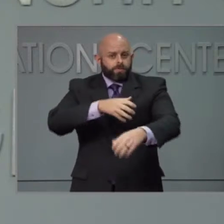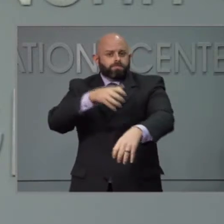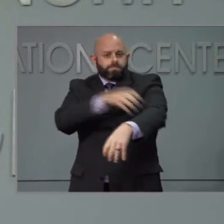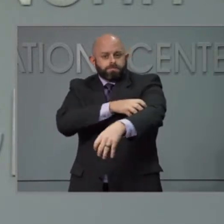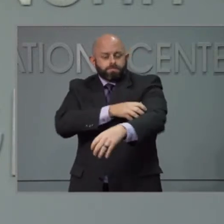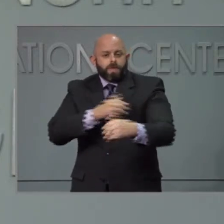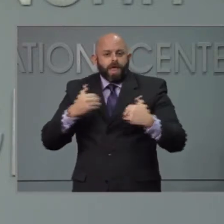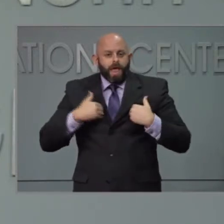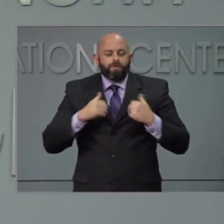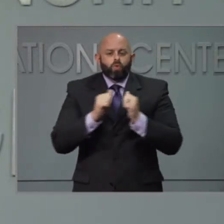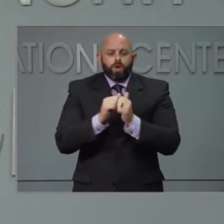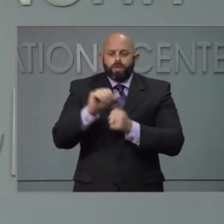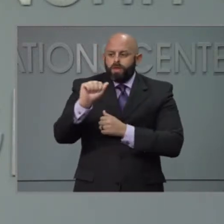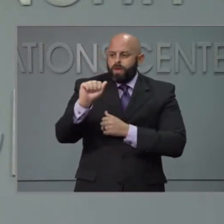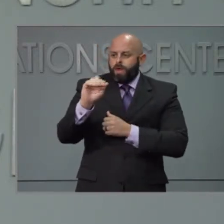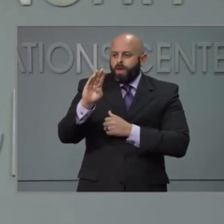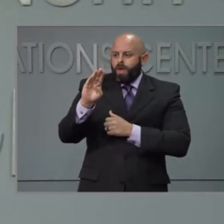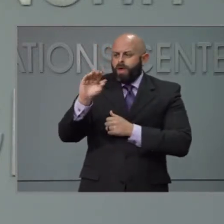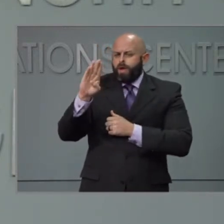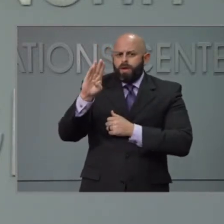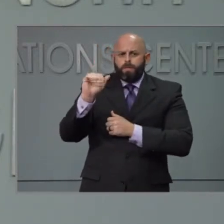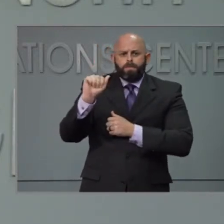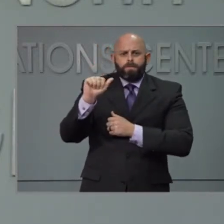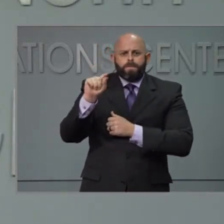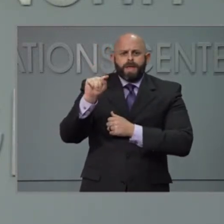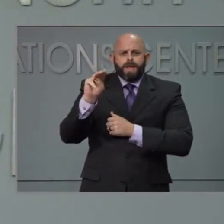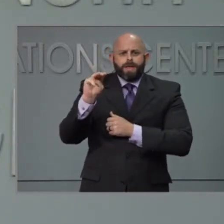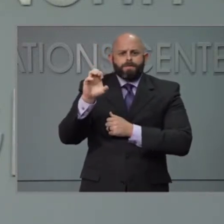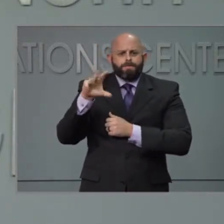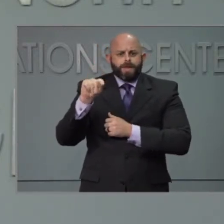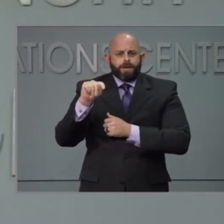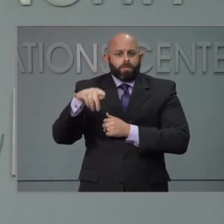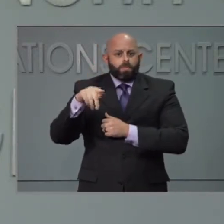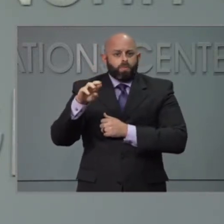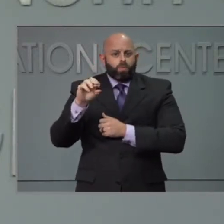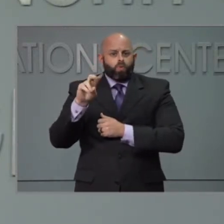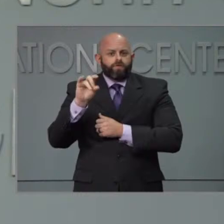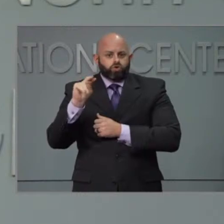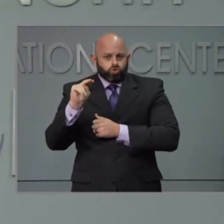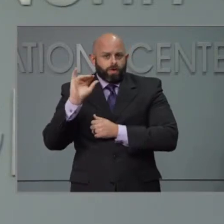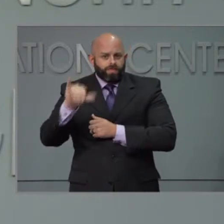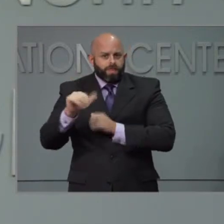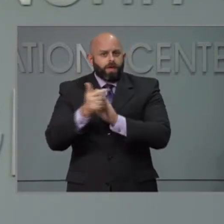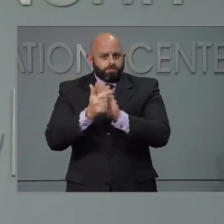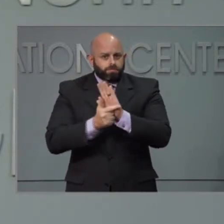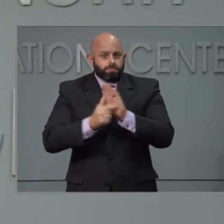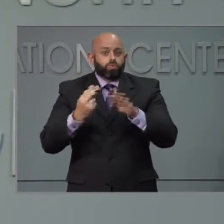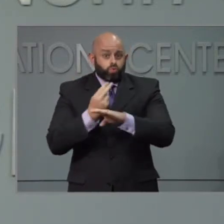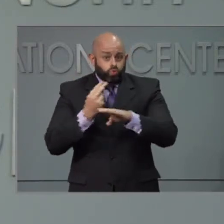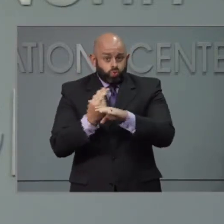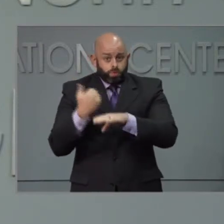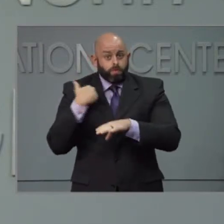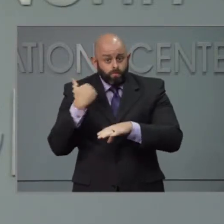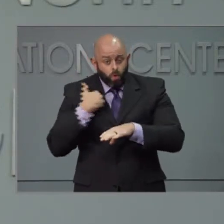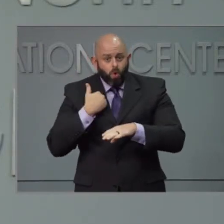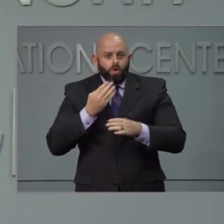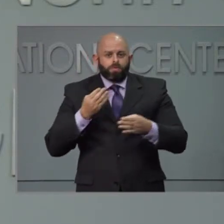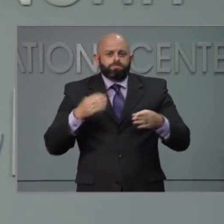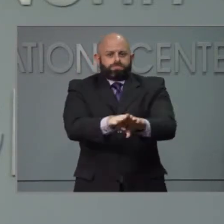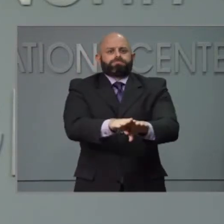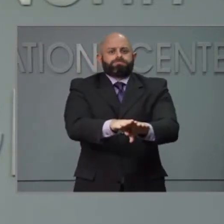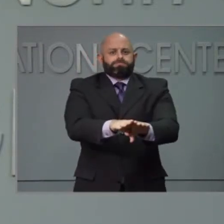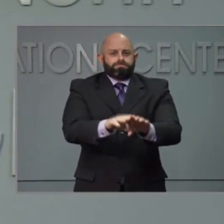abatement provisions, and Dr. Cohen can talk with you a little bit more about that, but that has already been used in some circumstances, and